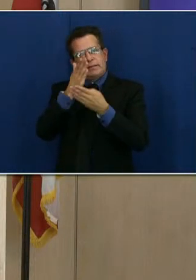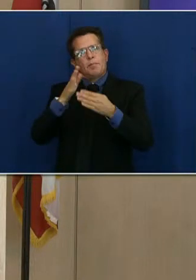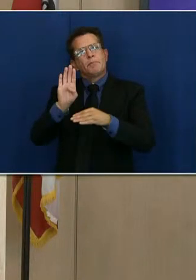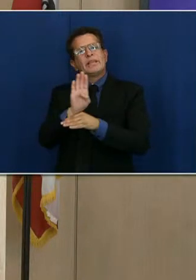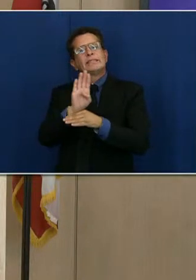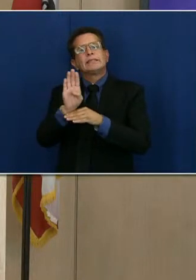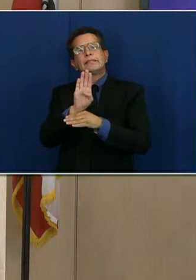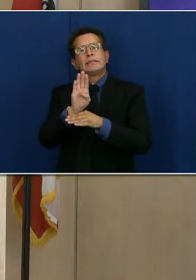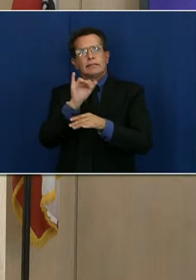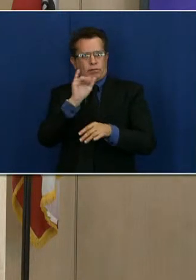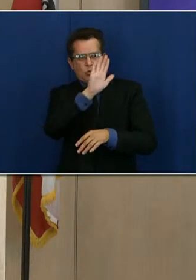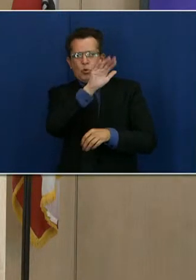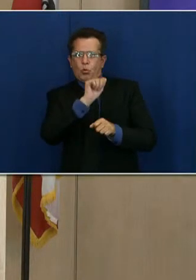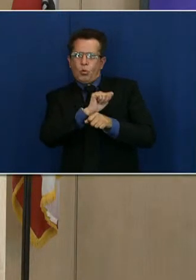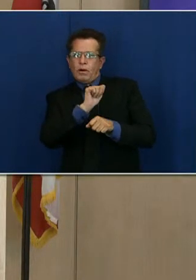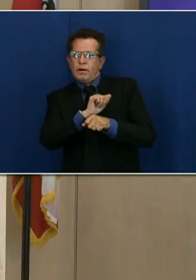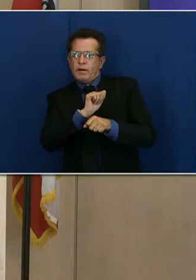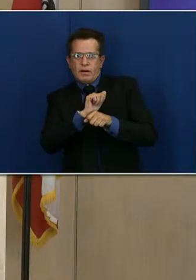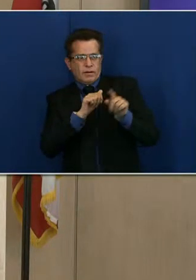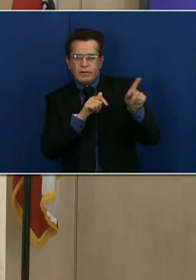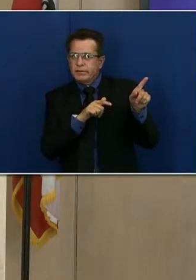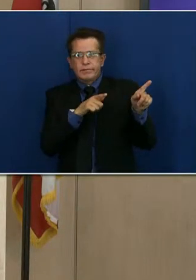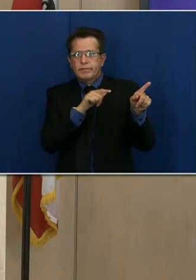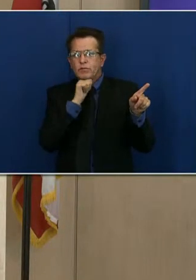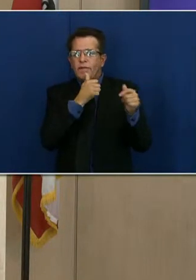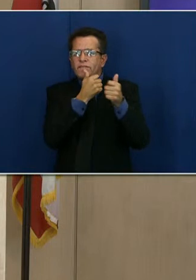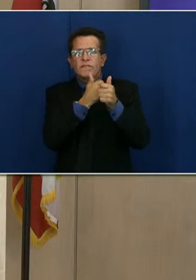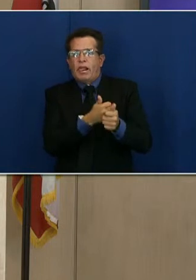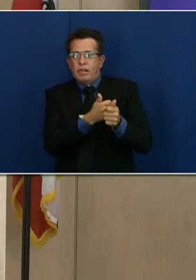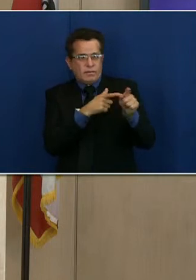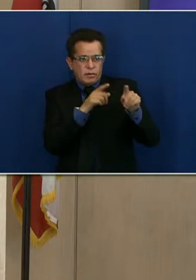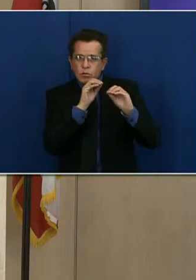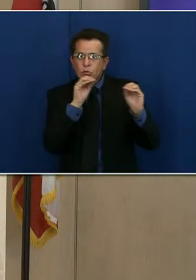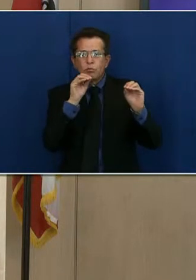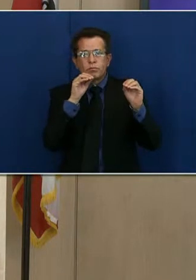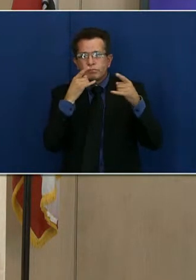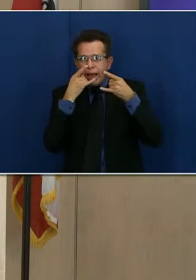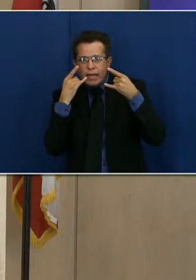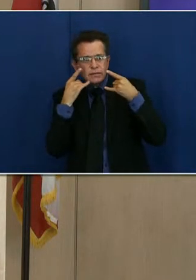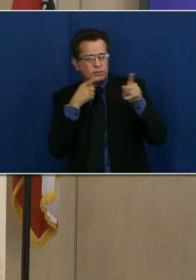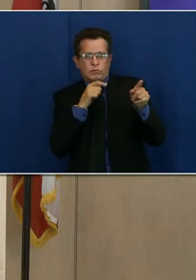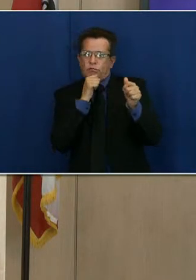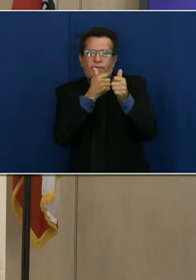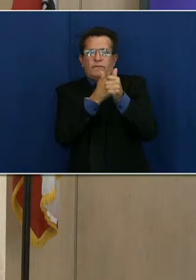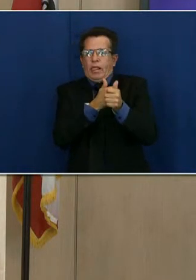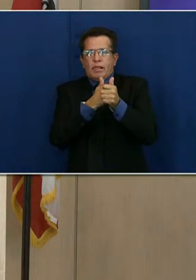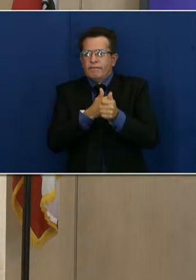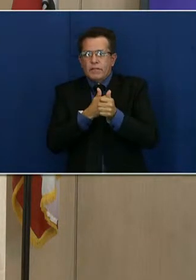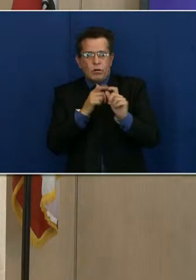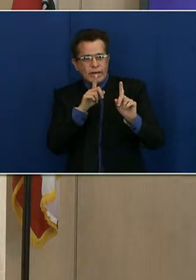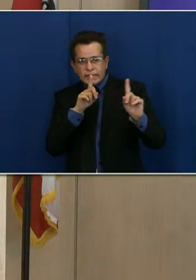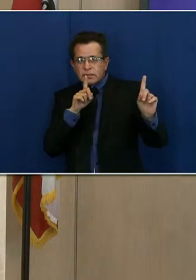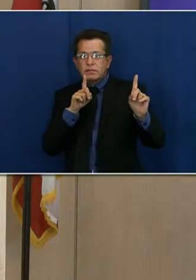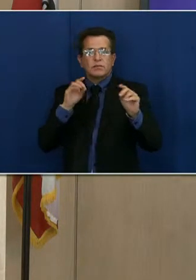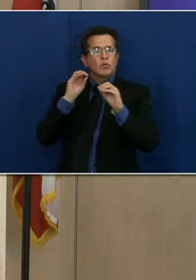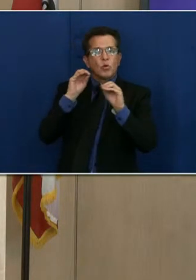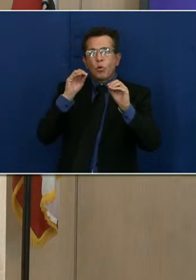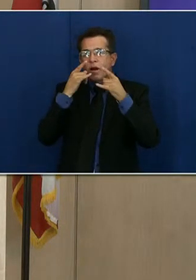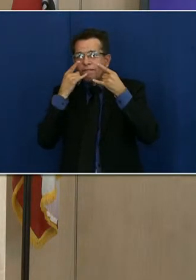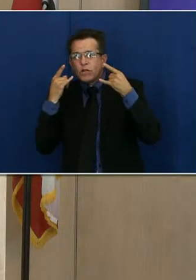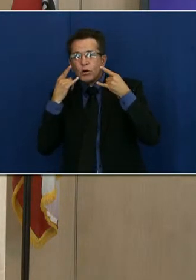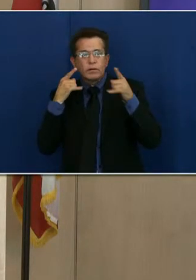businesses that might not be enforcing the social distancing and